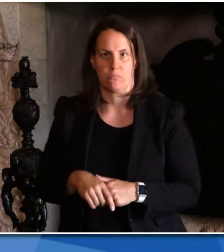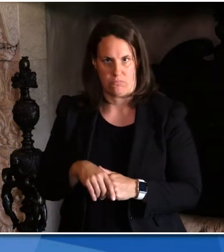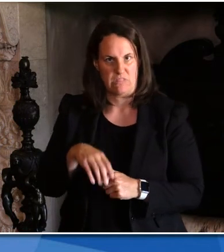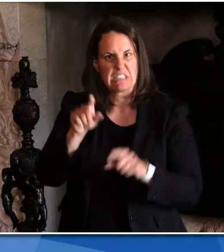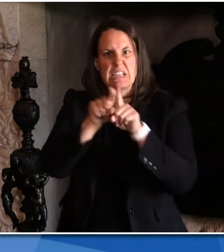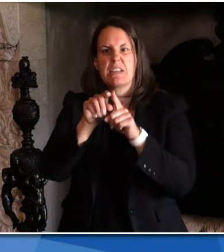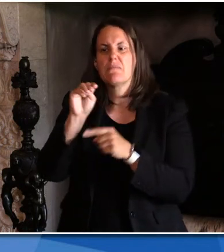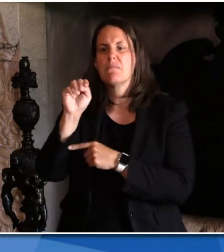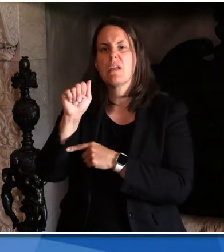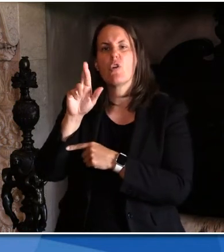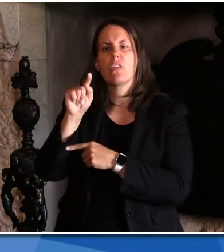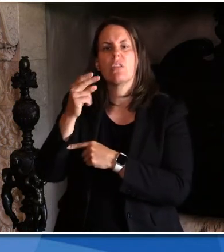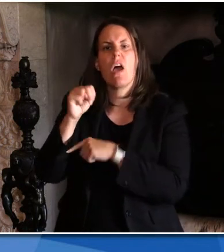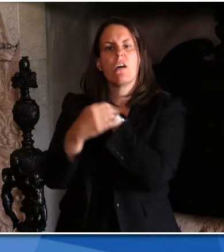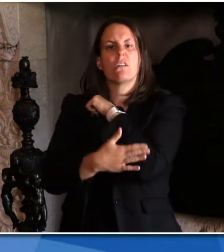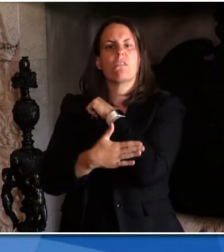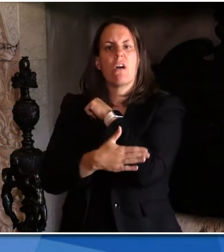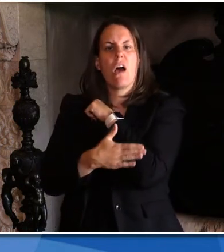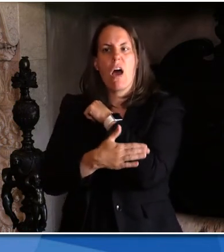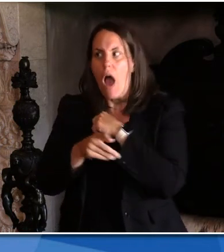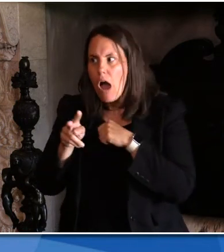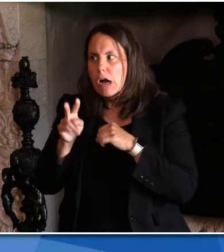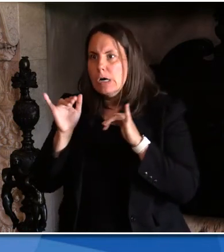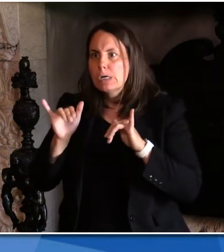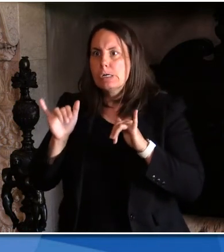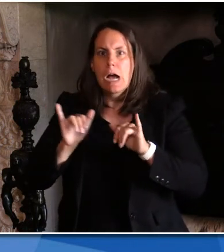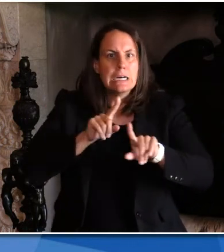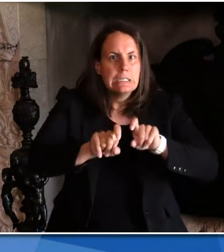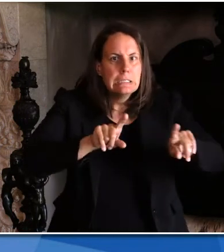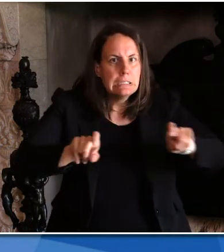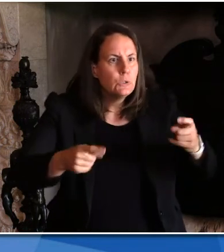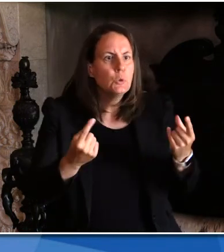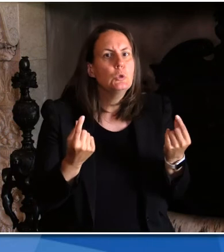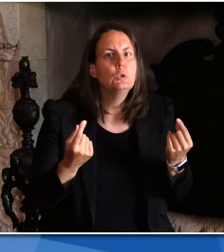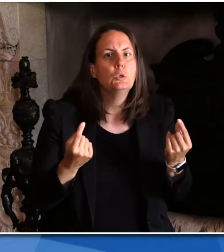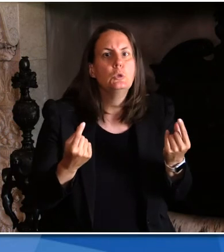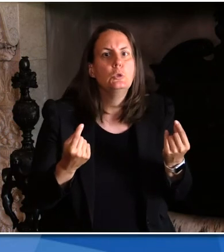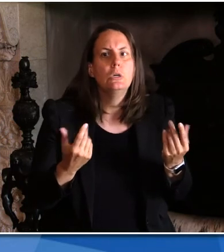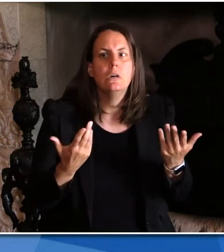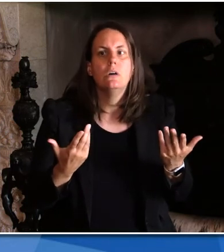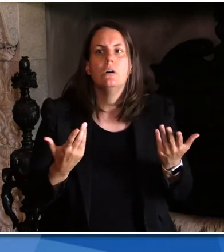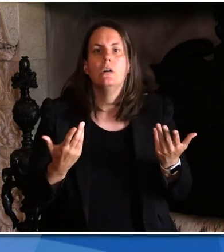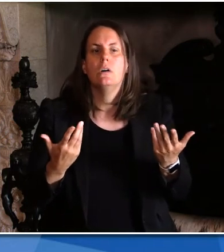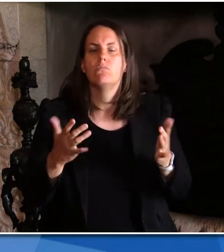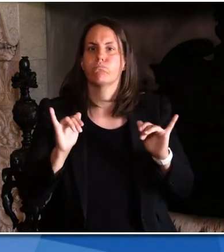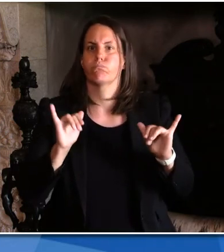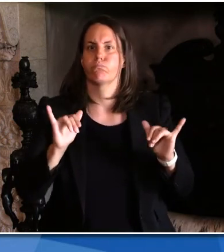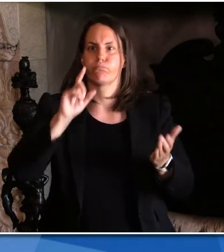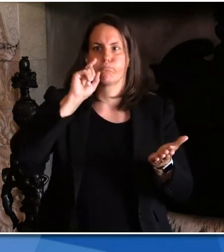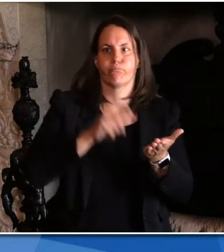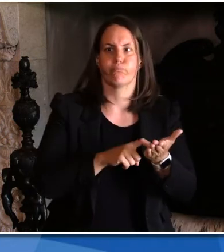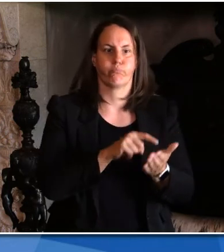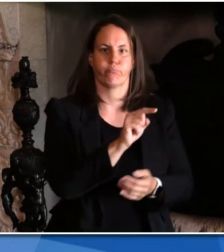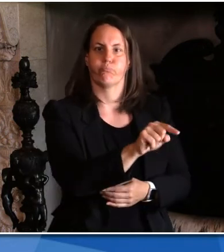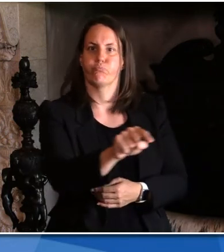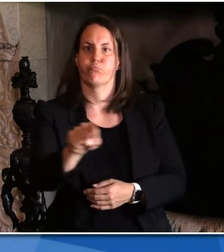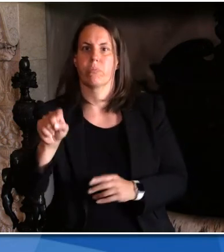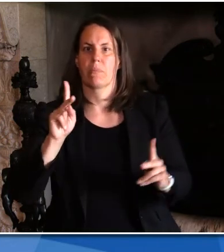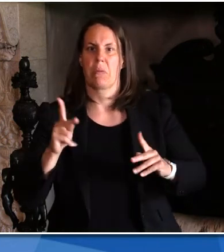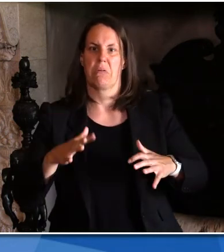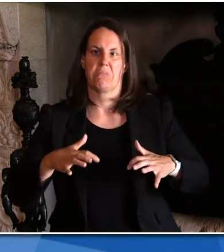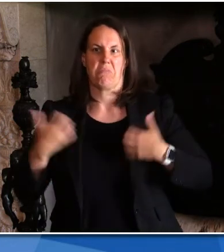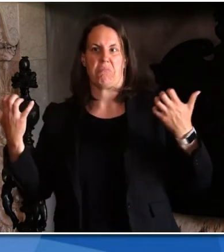with some people bringing in legal opinions as well, finding that what's been put out there hasn't been legal.